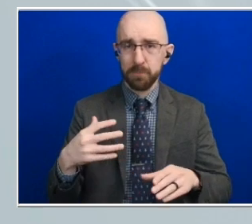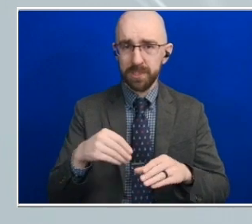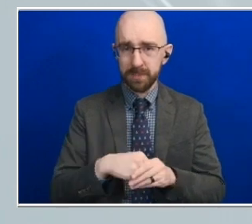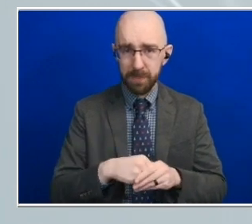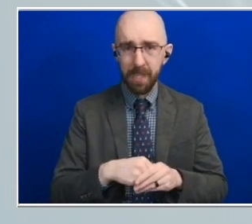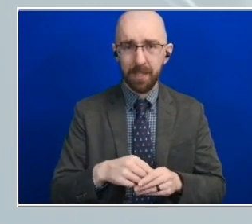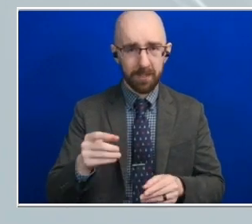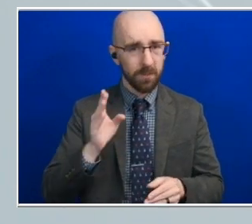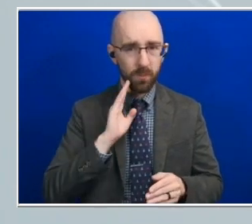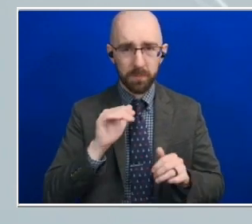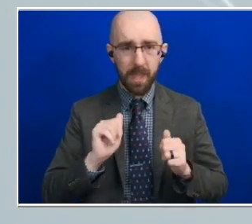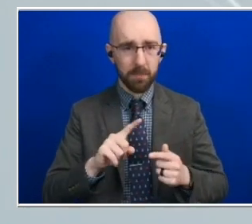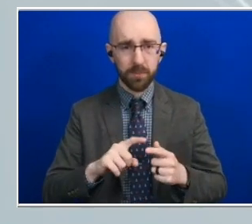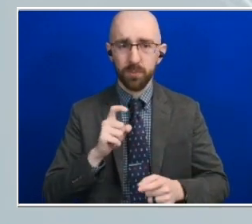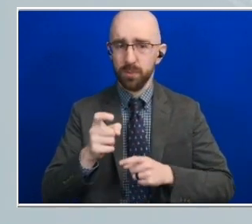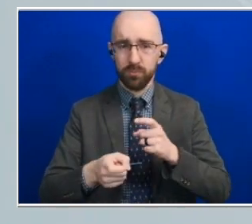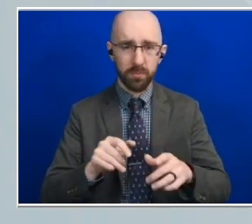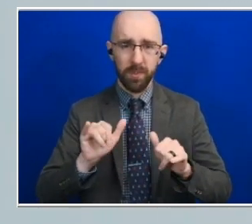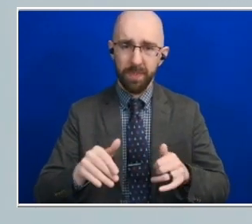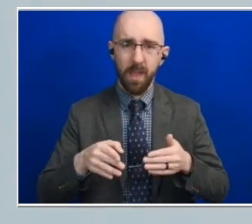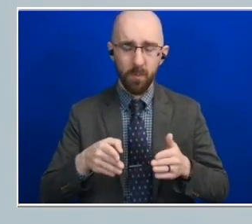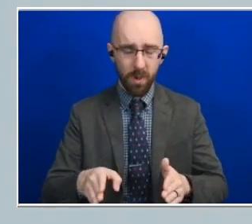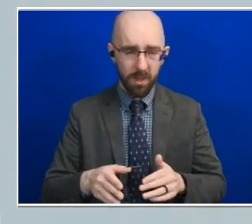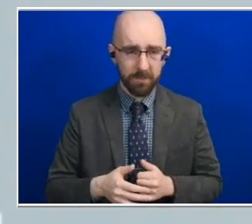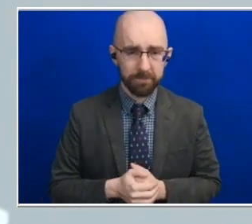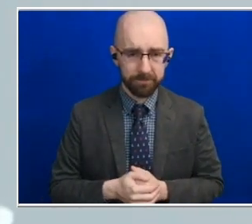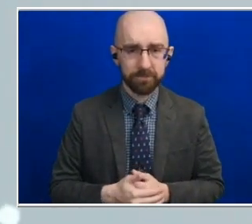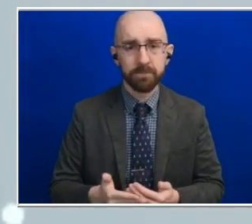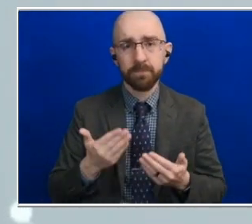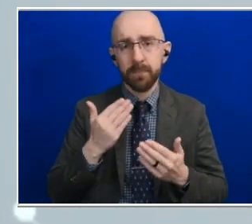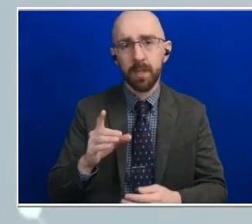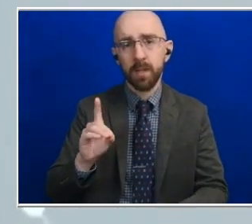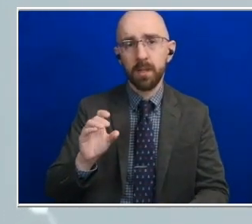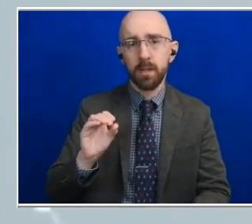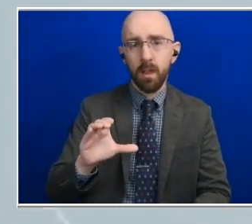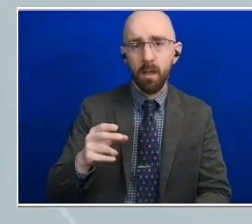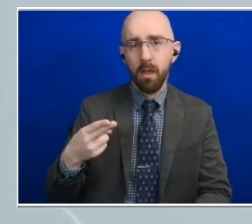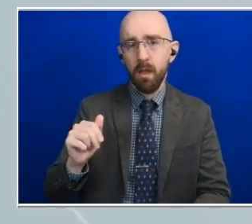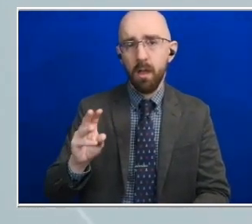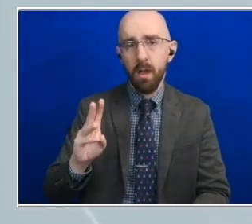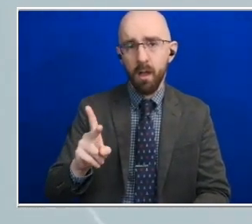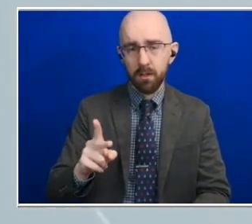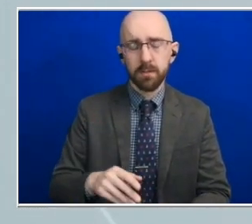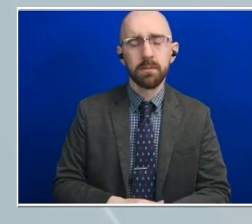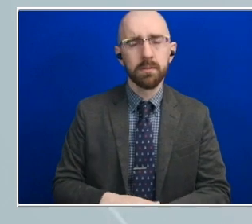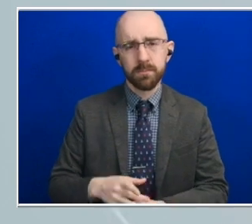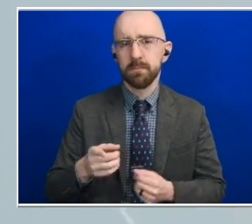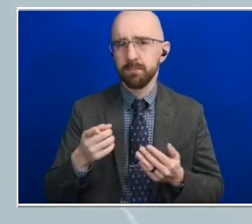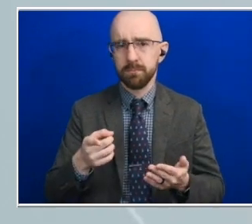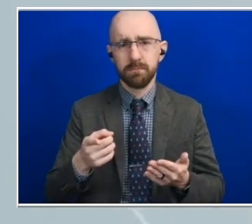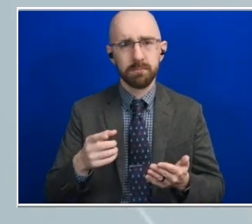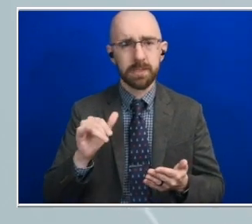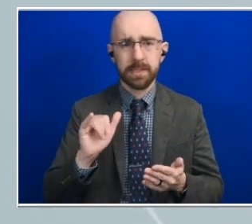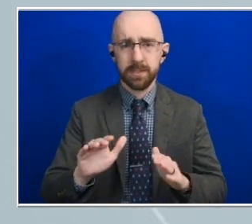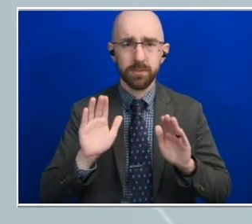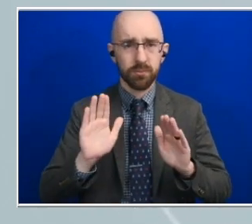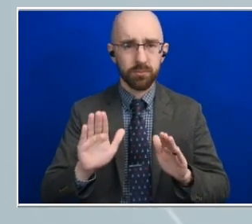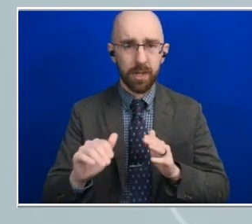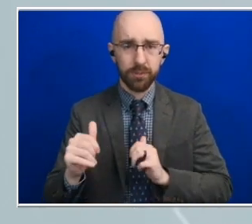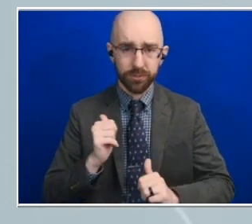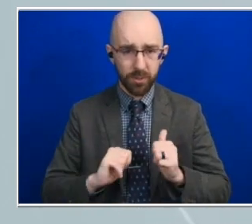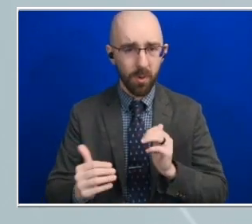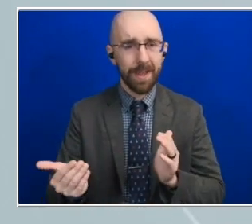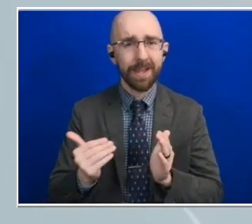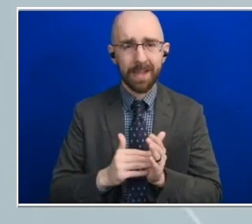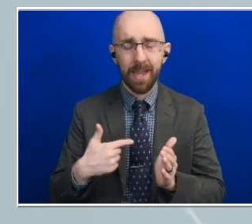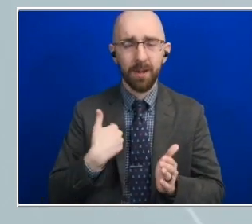contribute. Thank you. Doc Hawk. Yeah, I think this was a great show. Again, we know long COVID